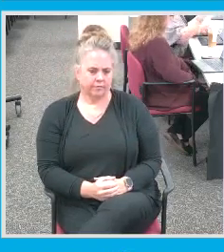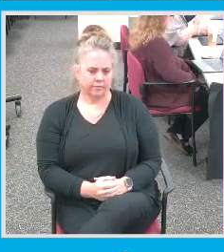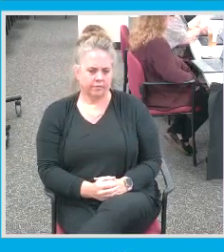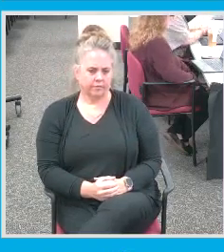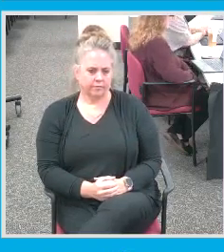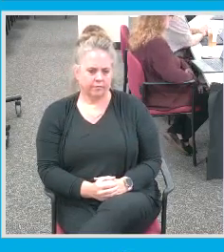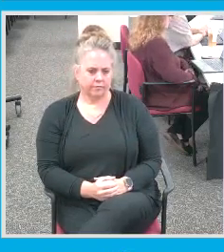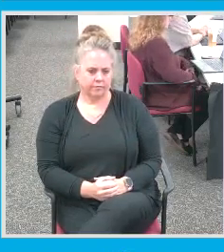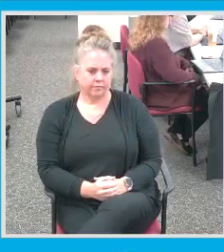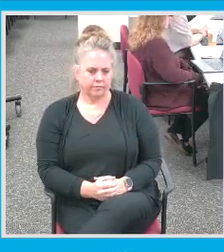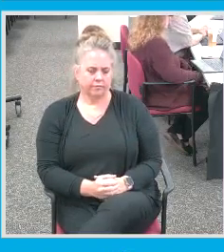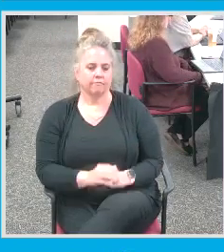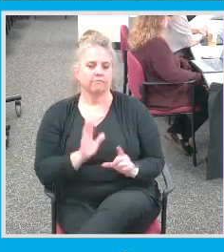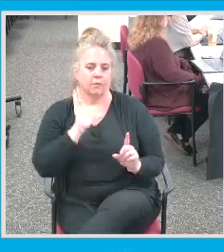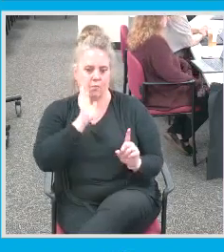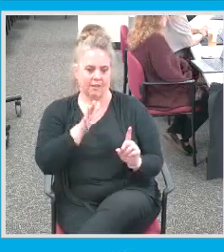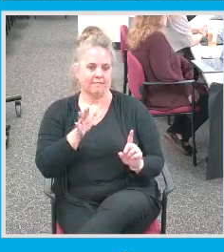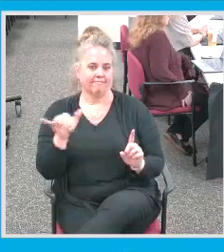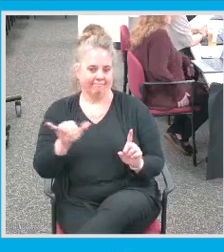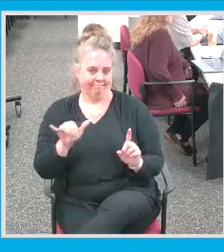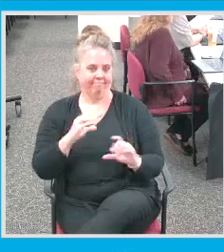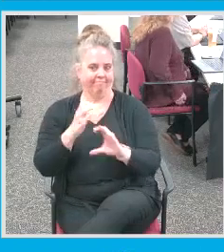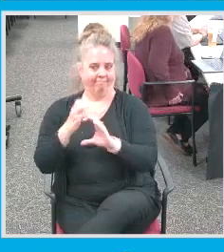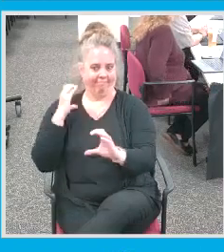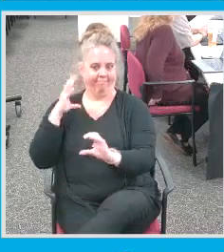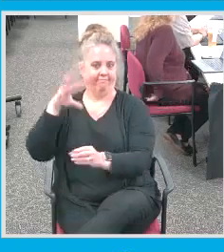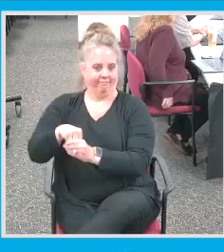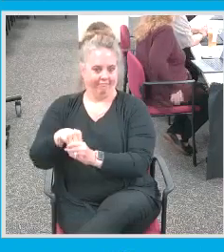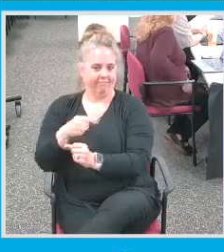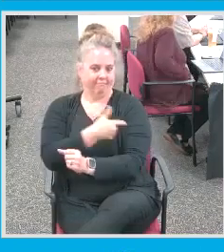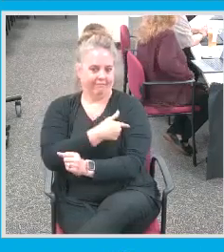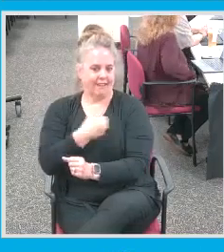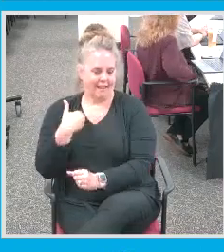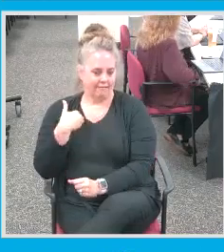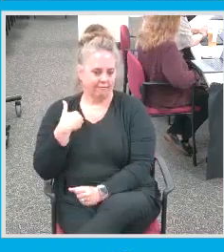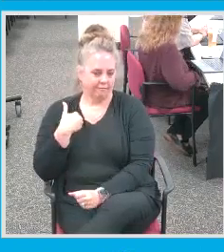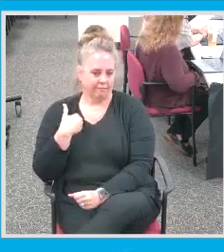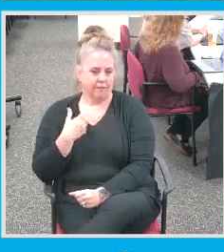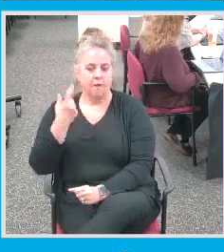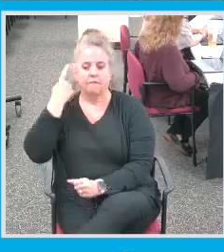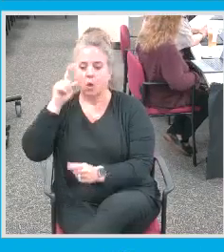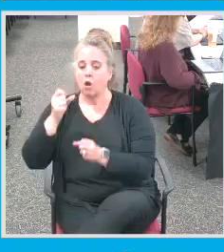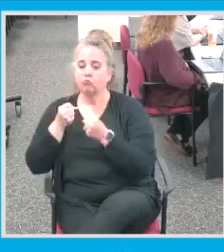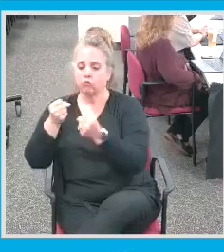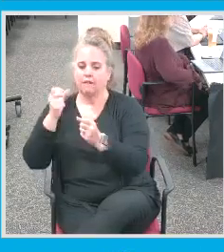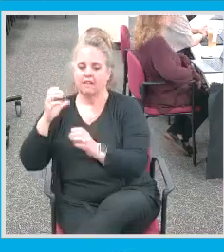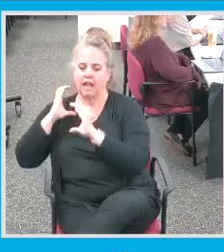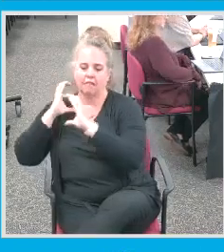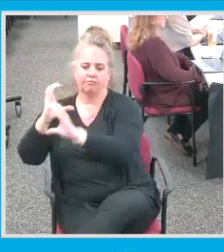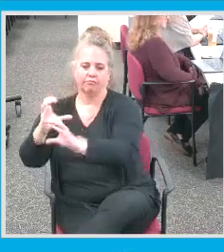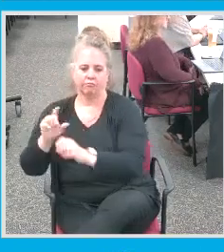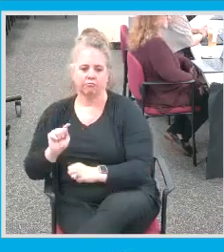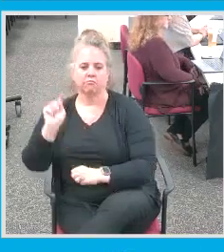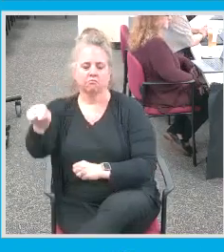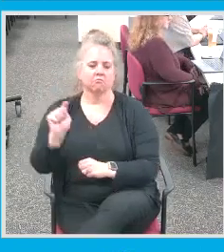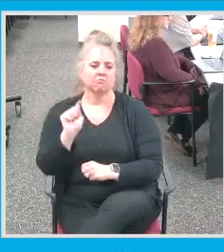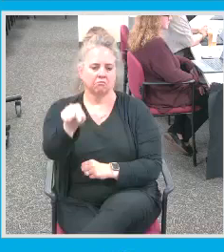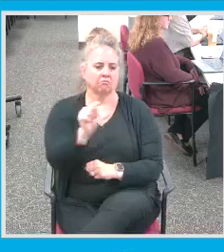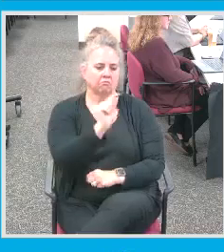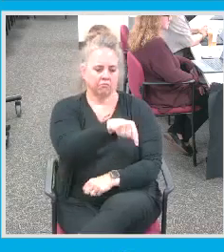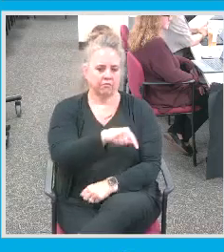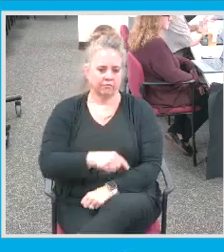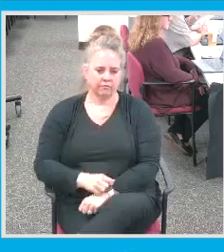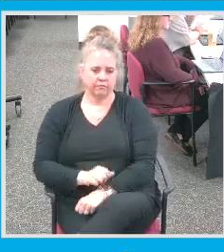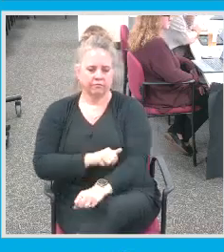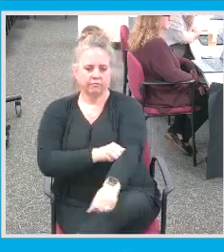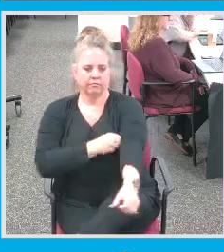to plan those mobile vaccination clinics to high-need areas. Yes, that's correct. Yeah. So if somebody's like going to Thailand or they're going